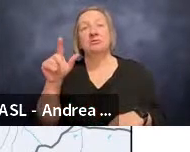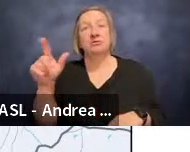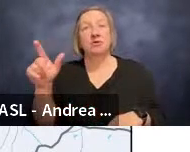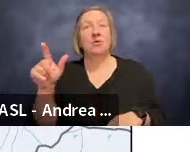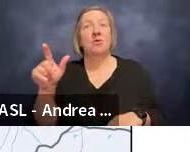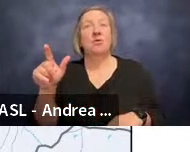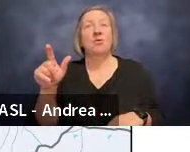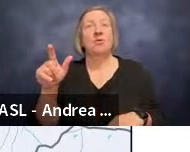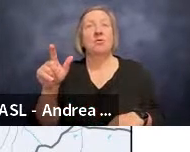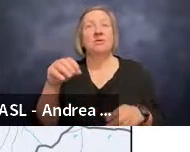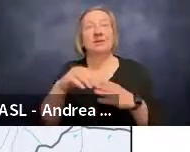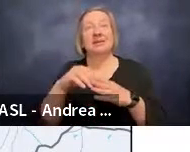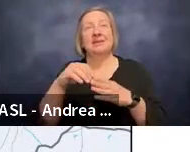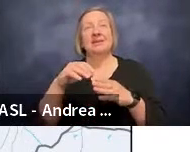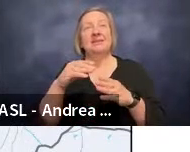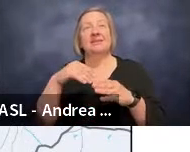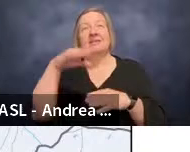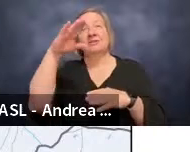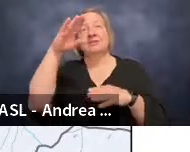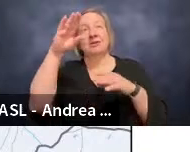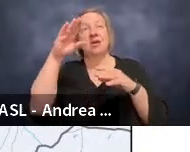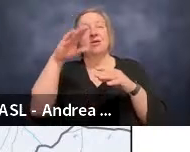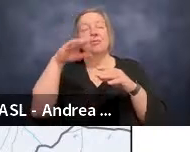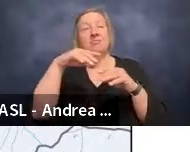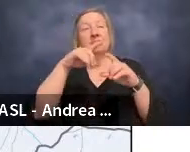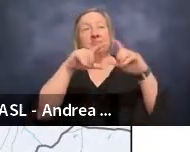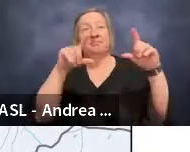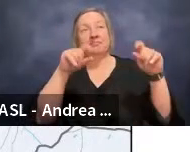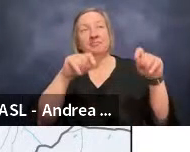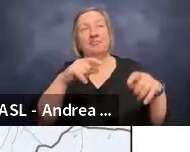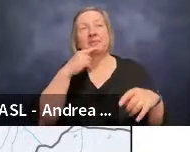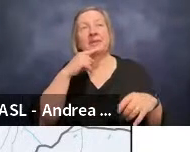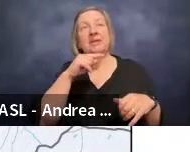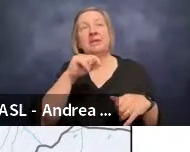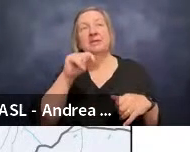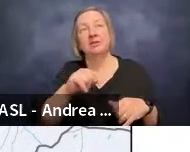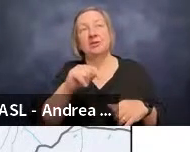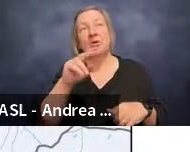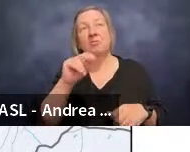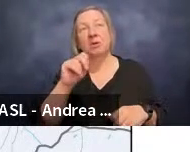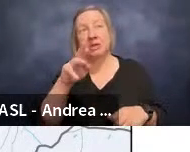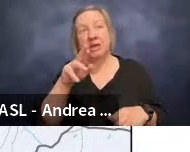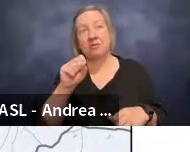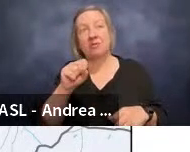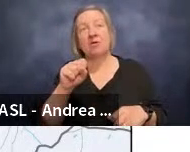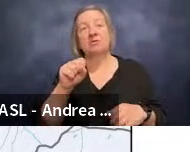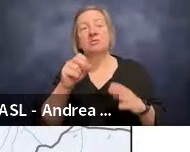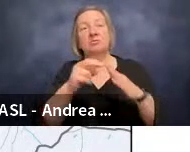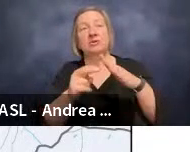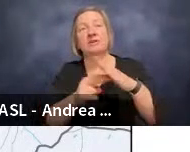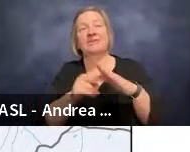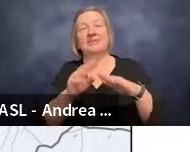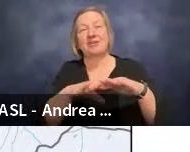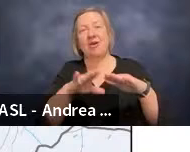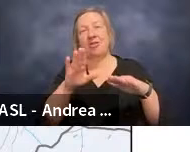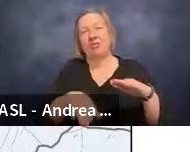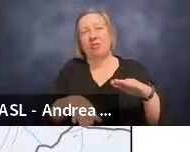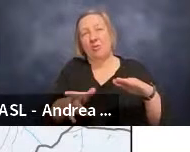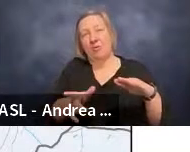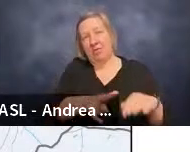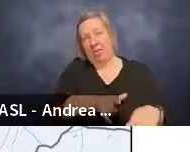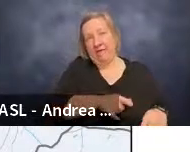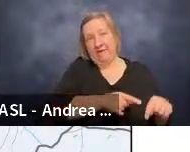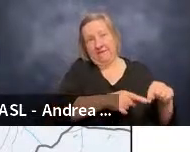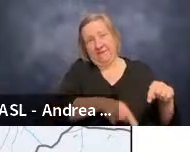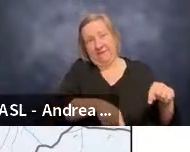top bullets. We have the Tacoma Narrow Bridge in the lower left, connecting Tacoma